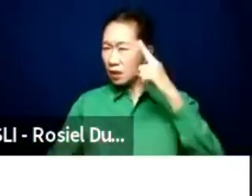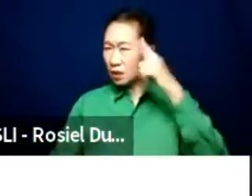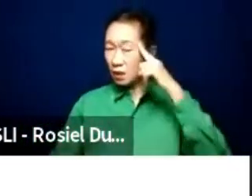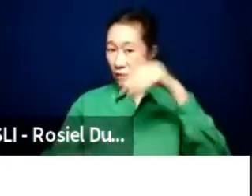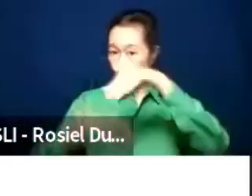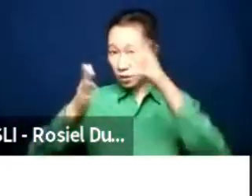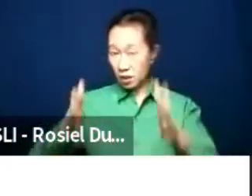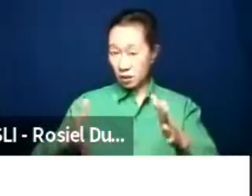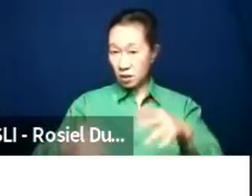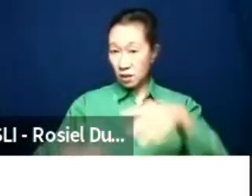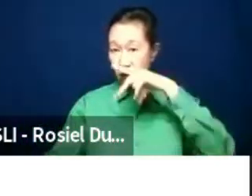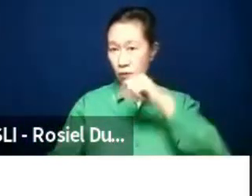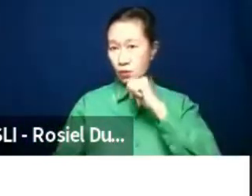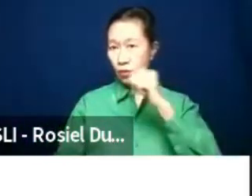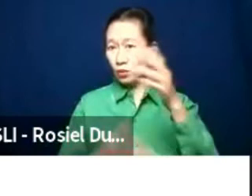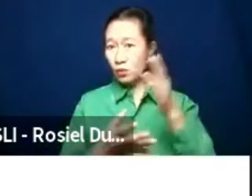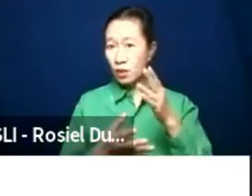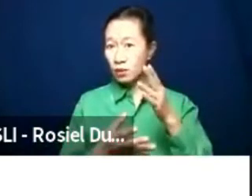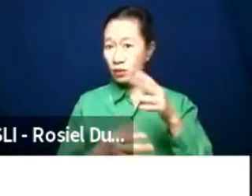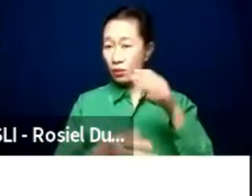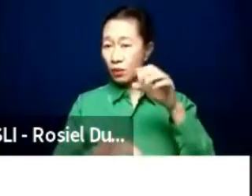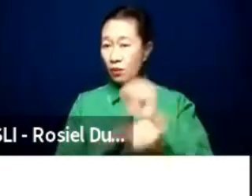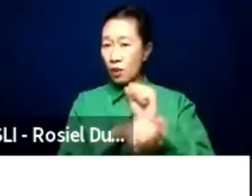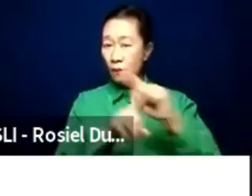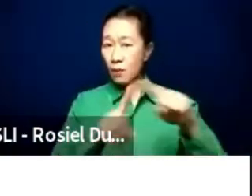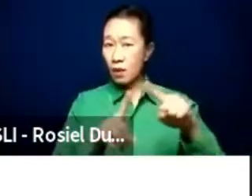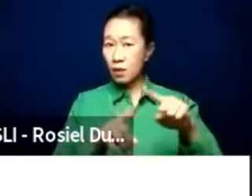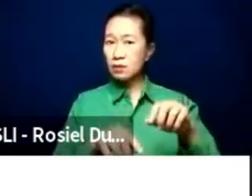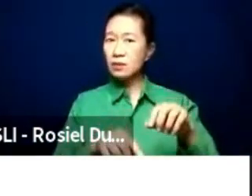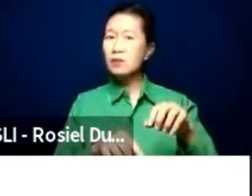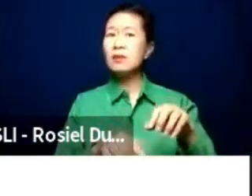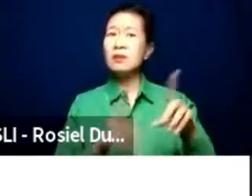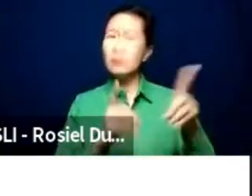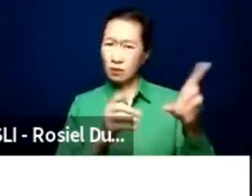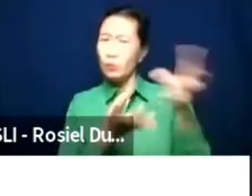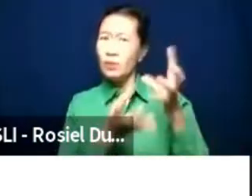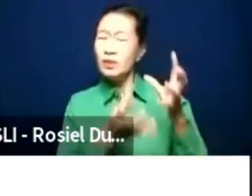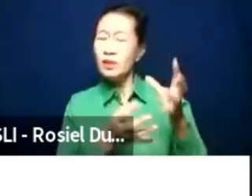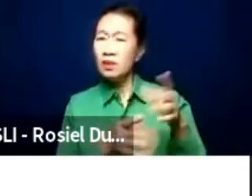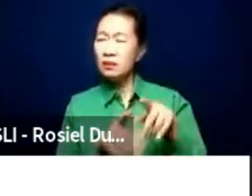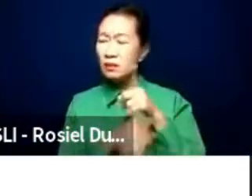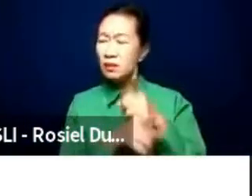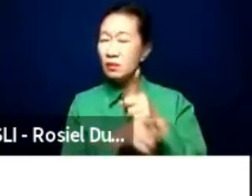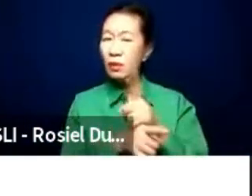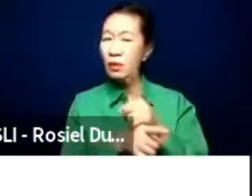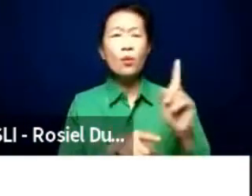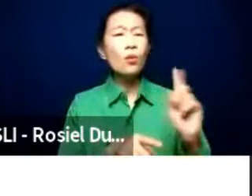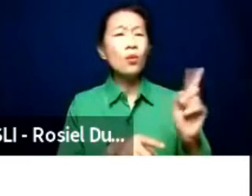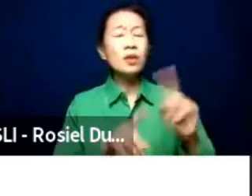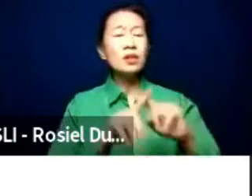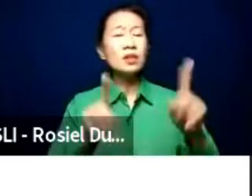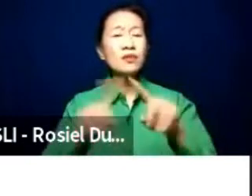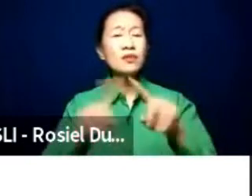students, our kids don't want to work, but they actually do want to work. So what are the different models